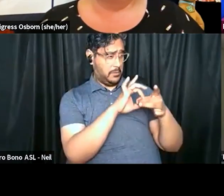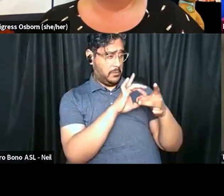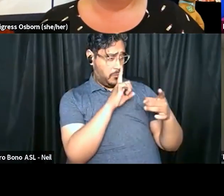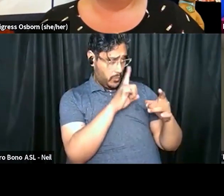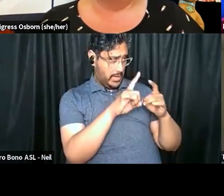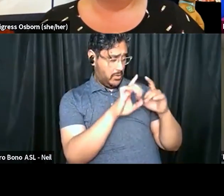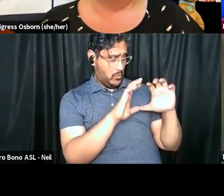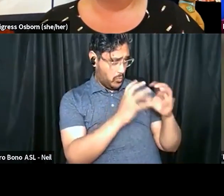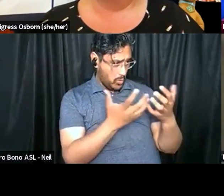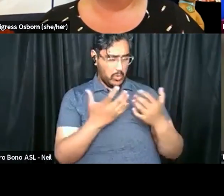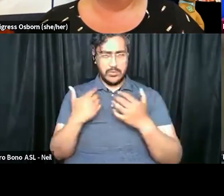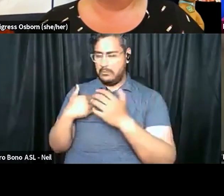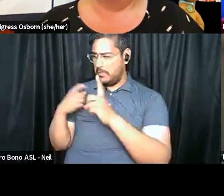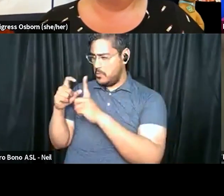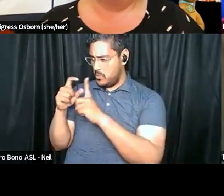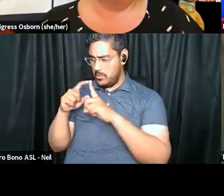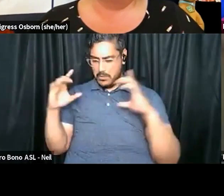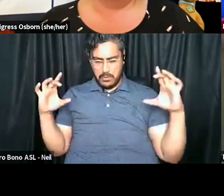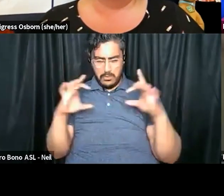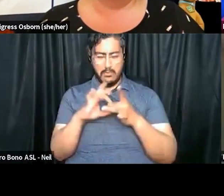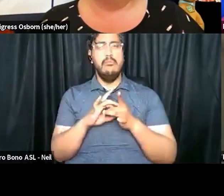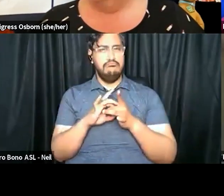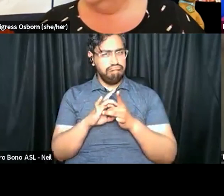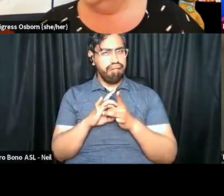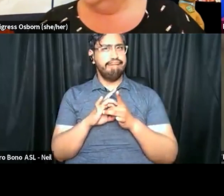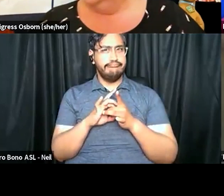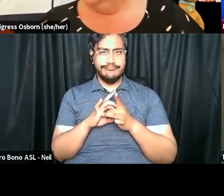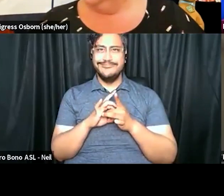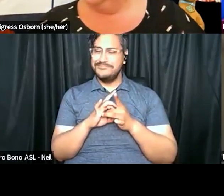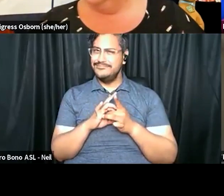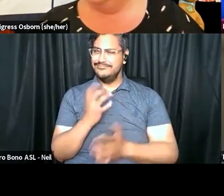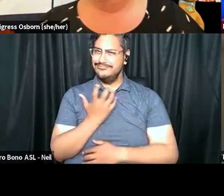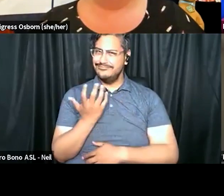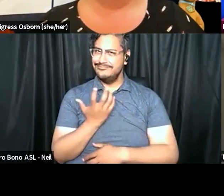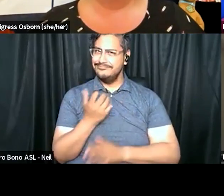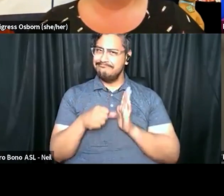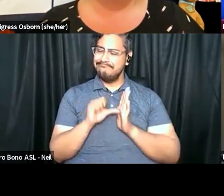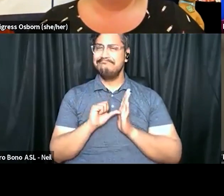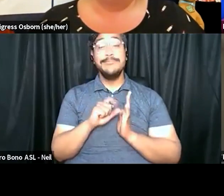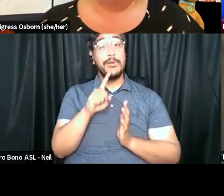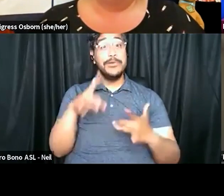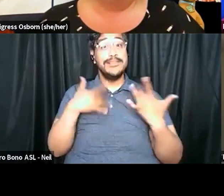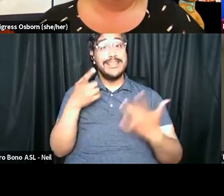in my poetry. And I am super excited to see y'all.